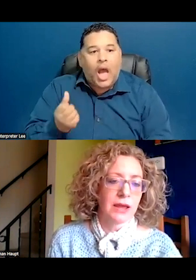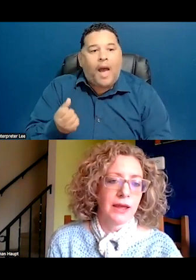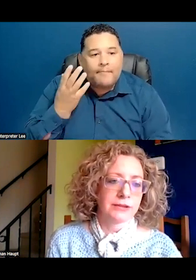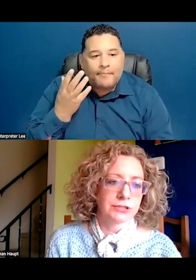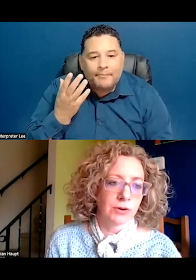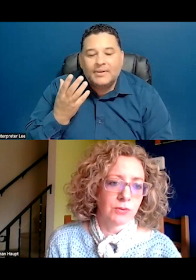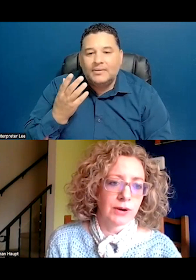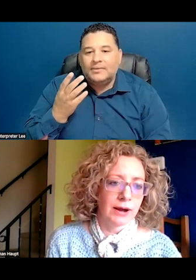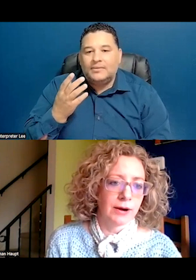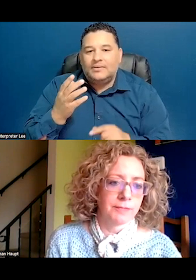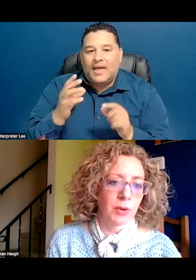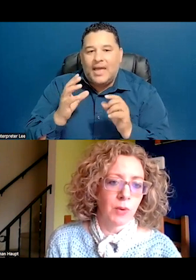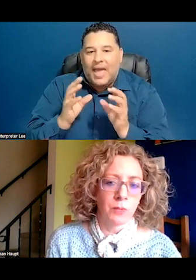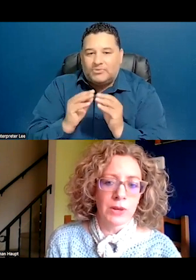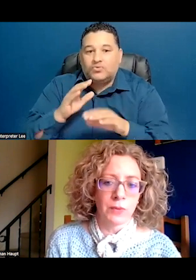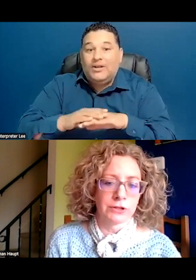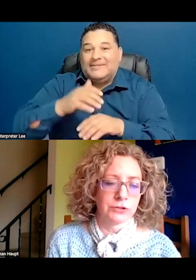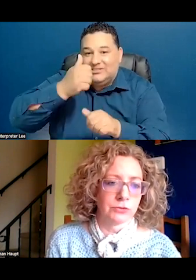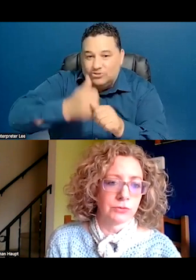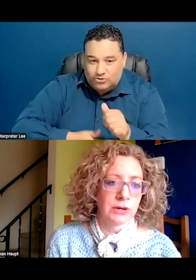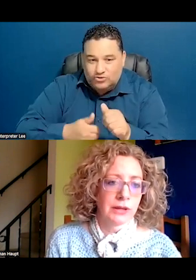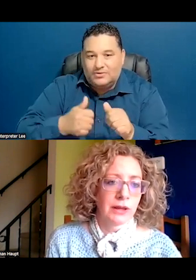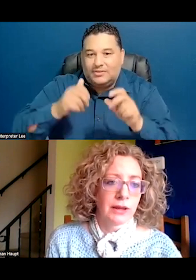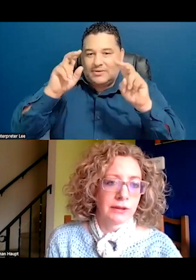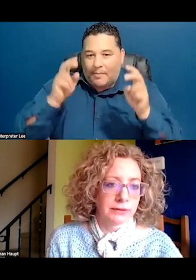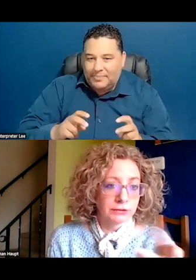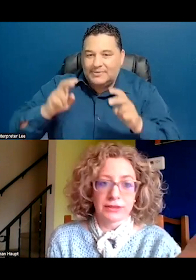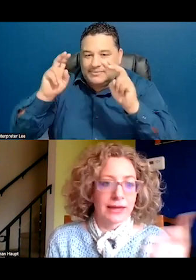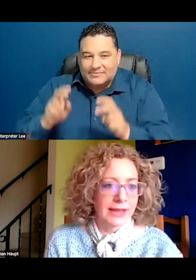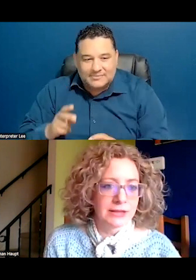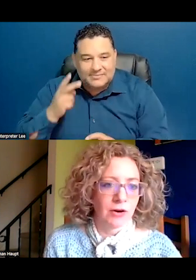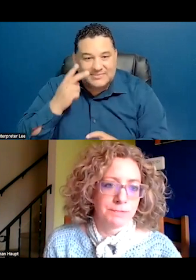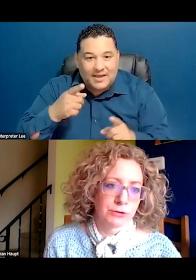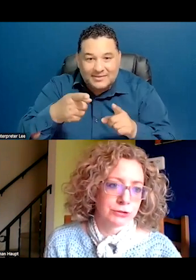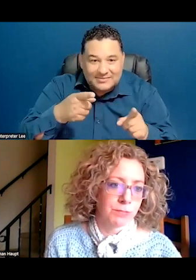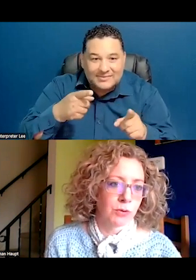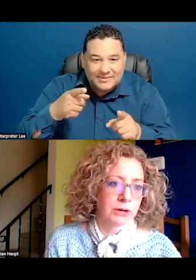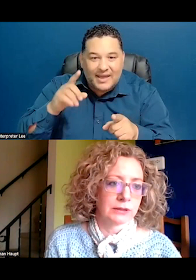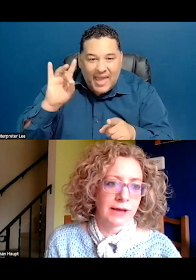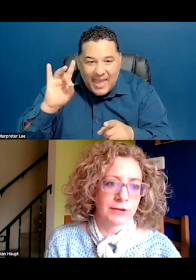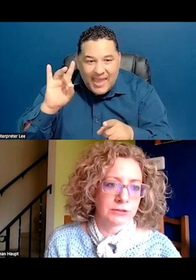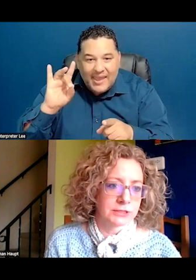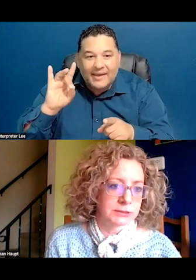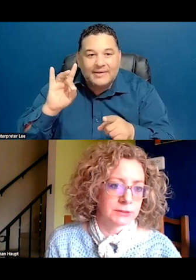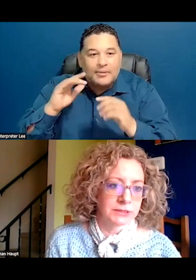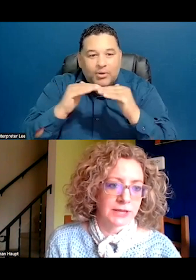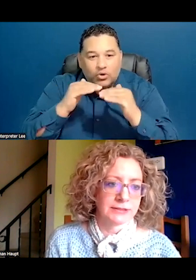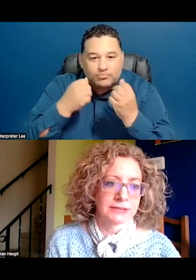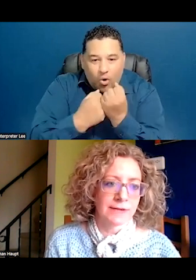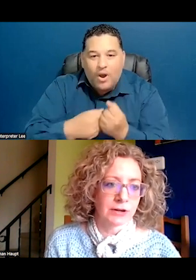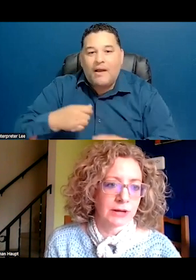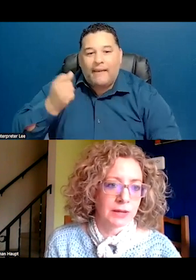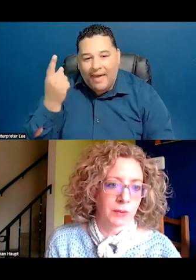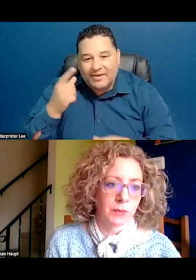topics. And so what we want to do, look at that, 8 on peer support, 11 on system